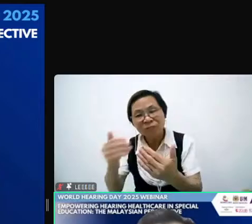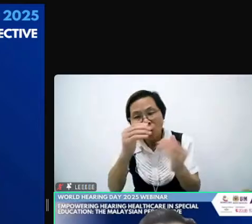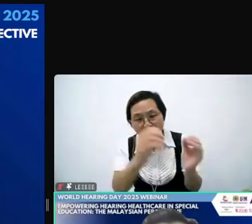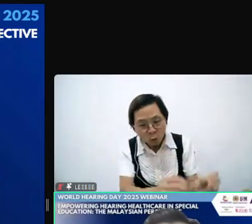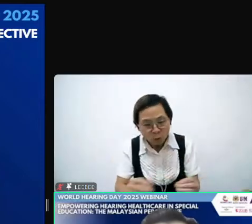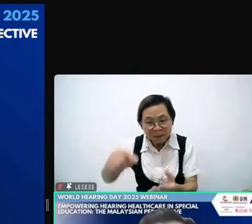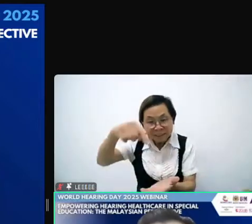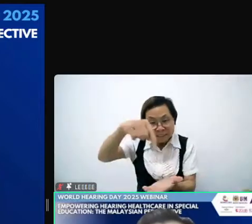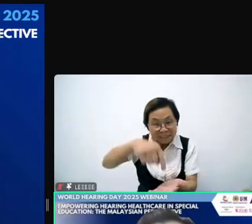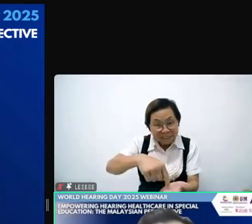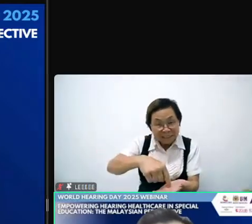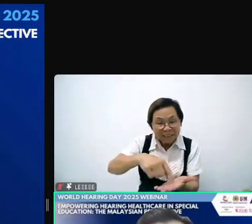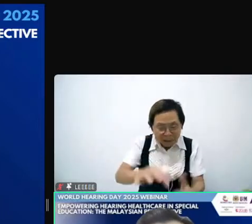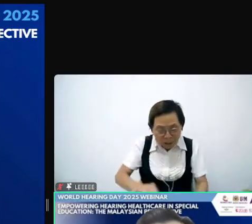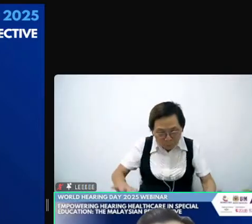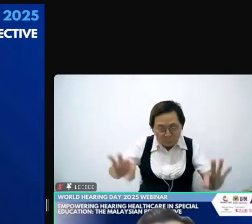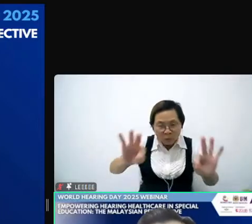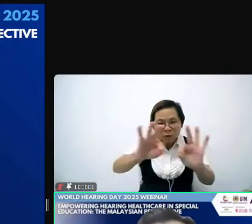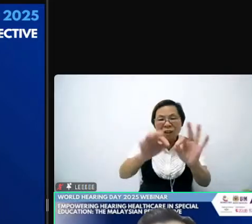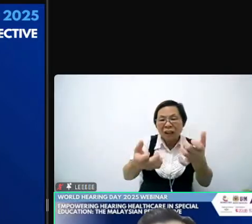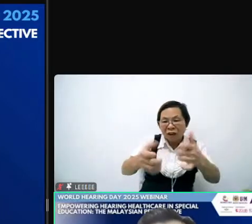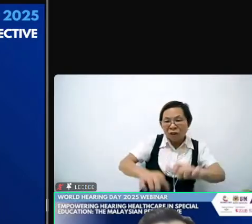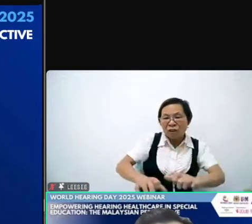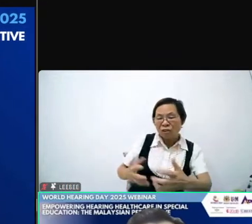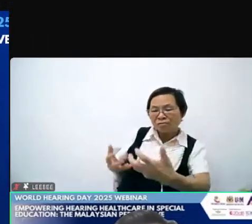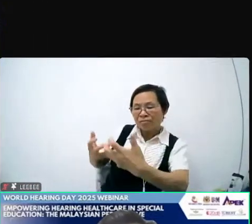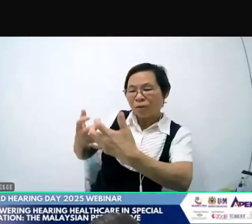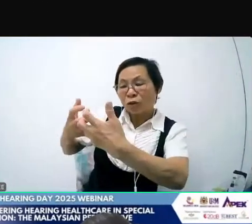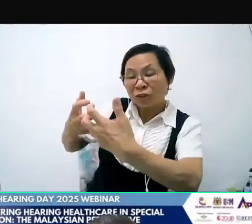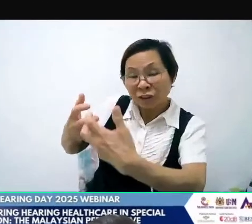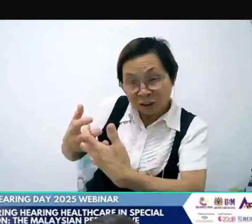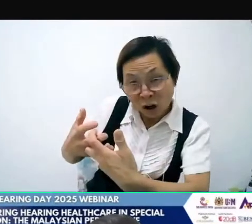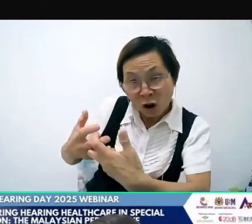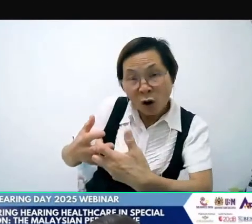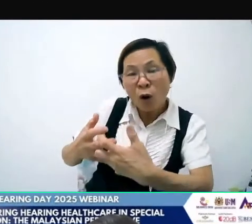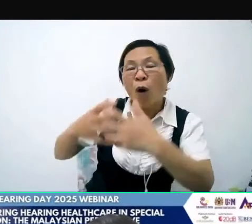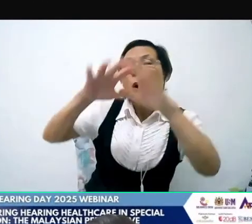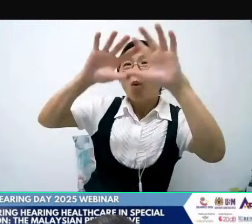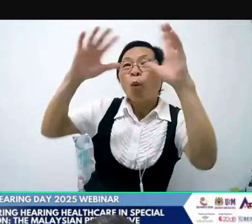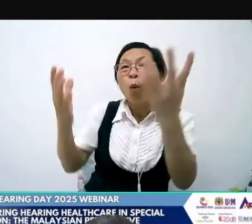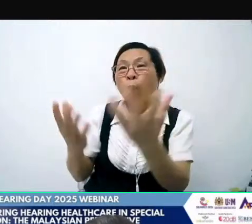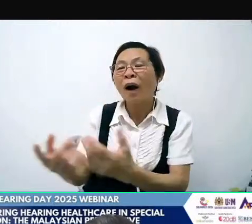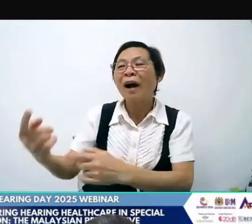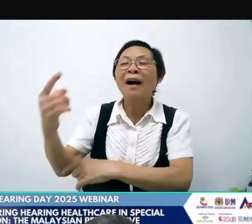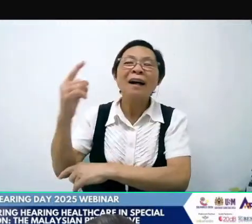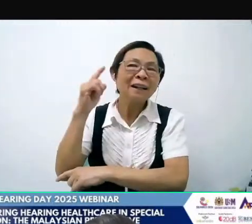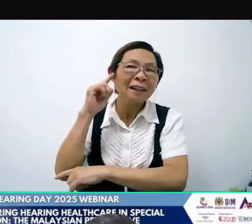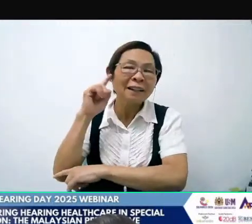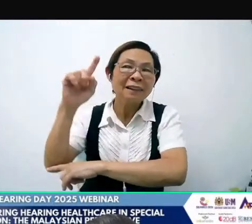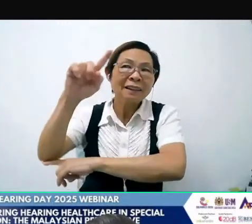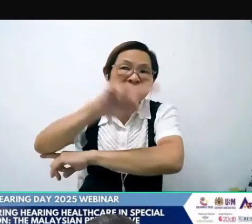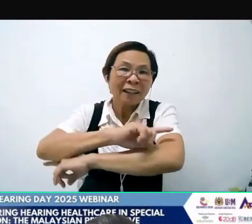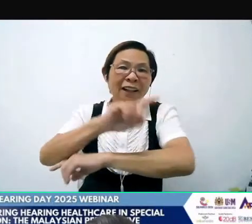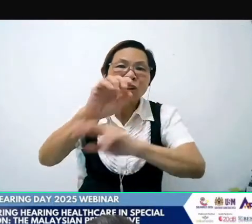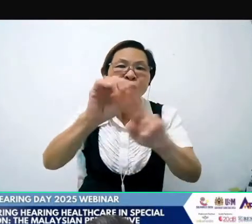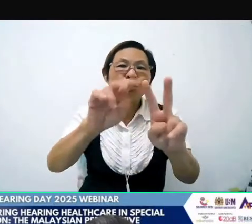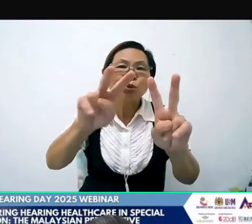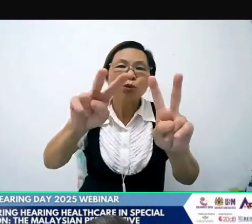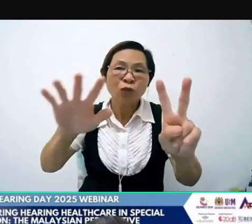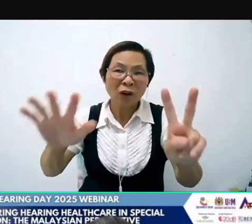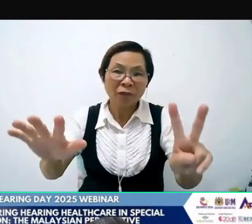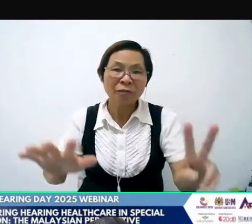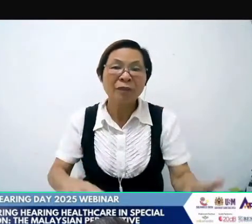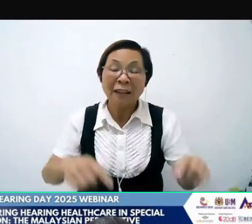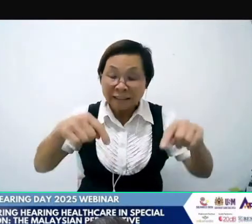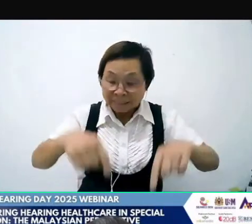this meaningful event in conjunction with World Hearing Day 2025. Okay.